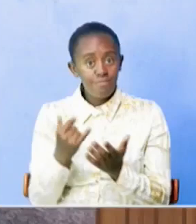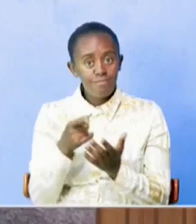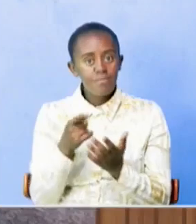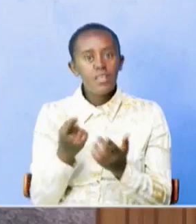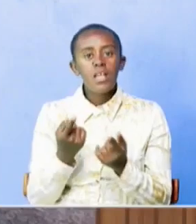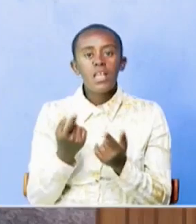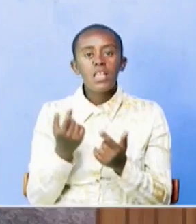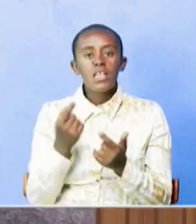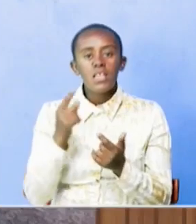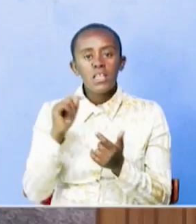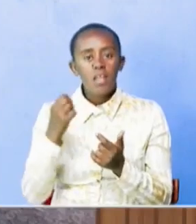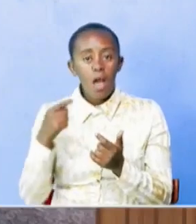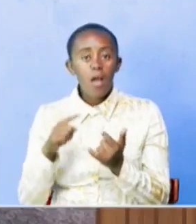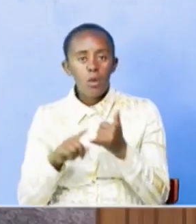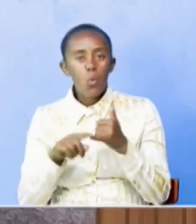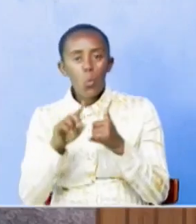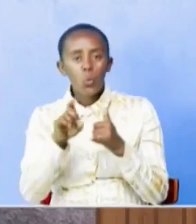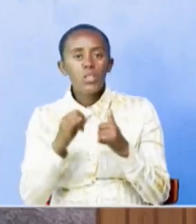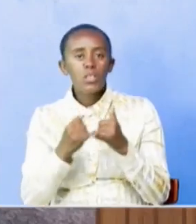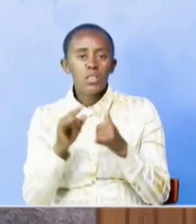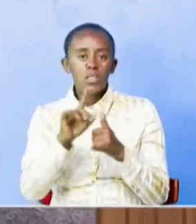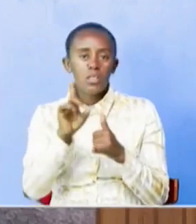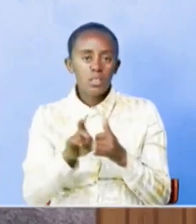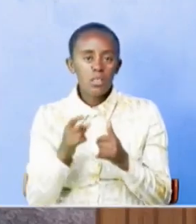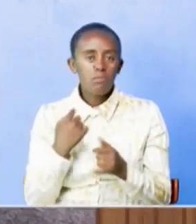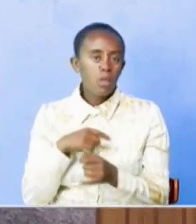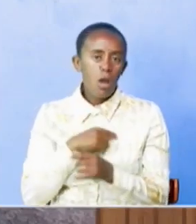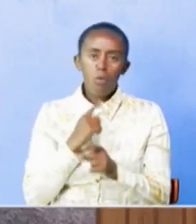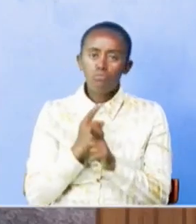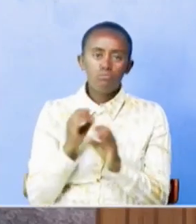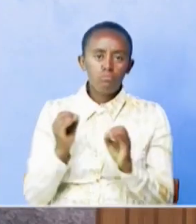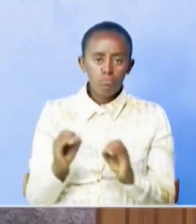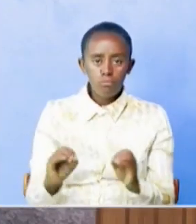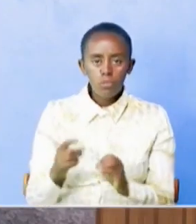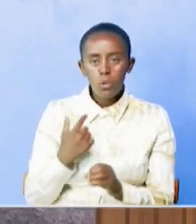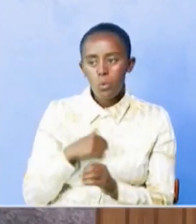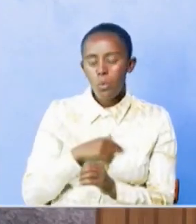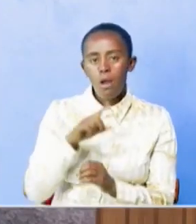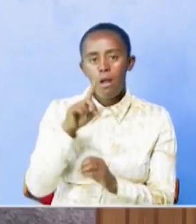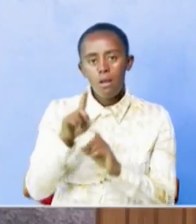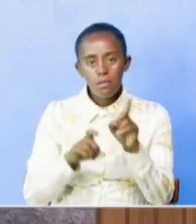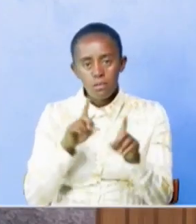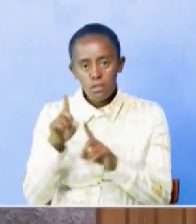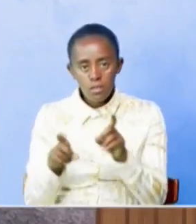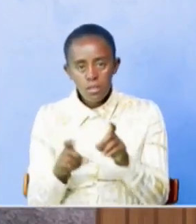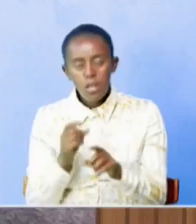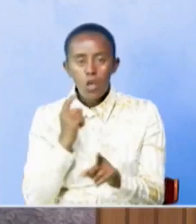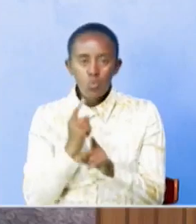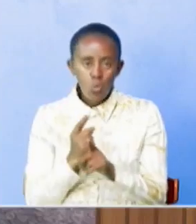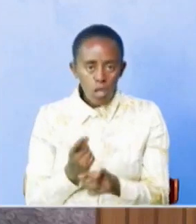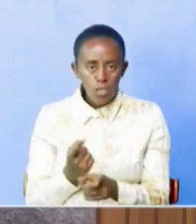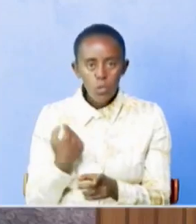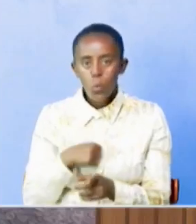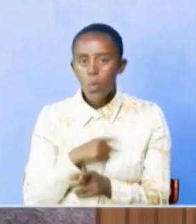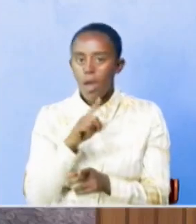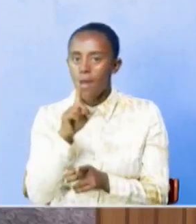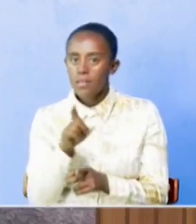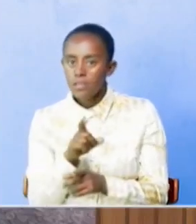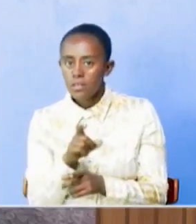tag question at the end. Because we're not sure, we're asking assurances, we're